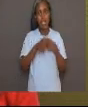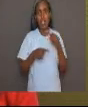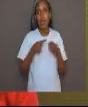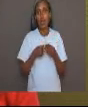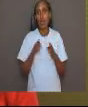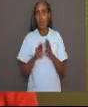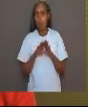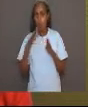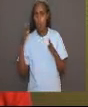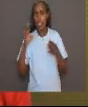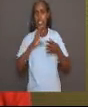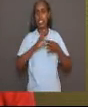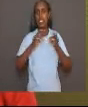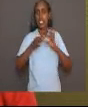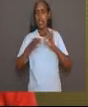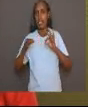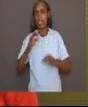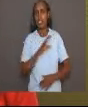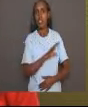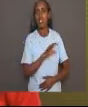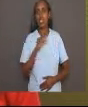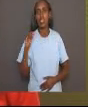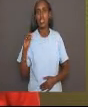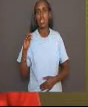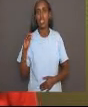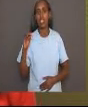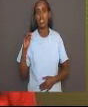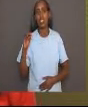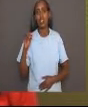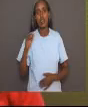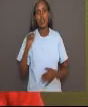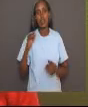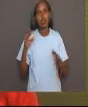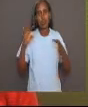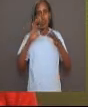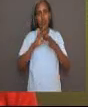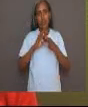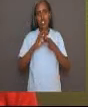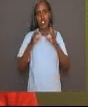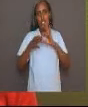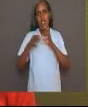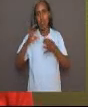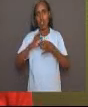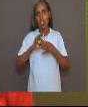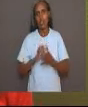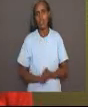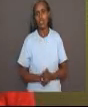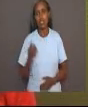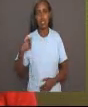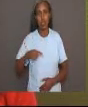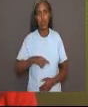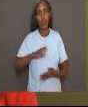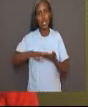open statements and propositional connectives. We